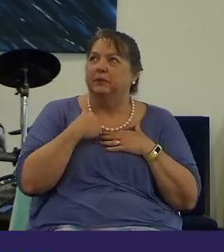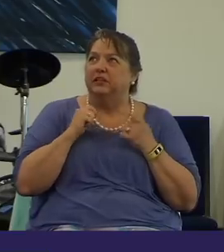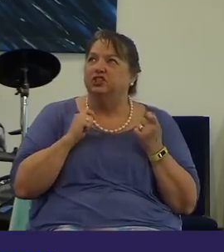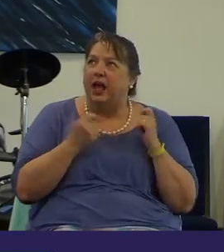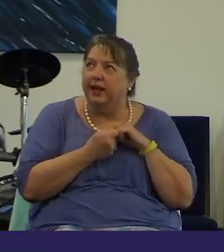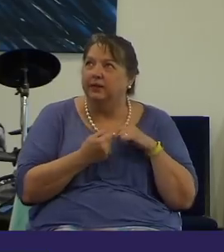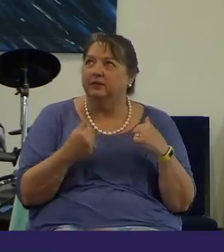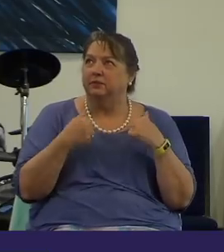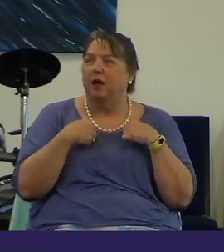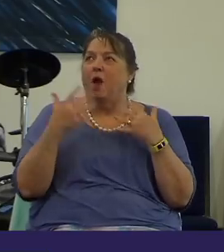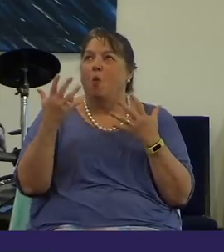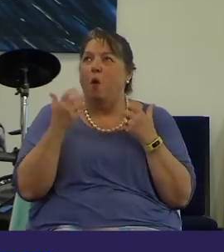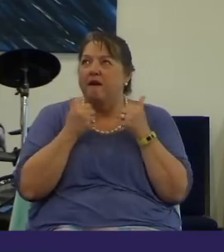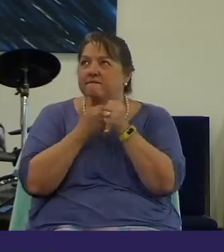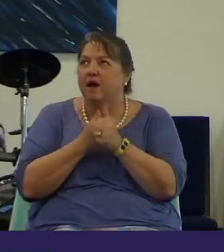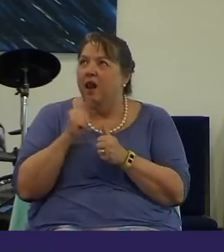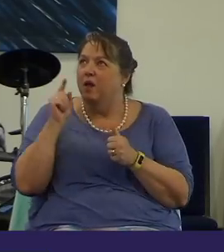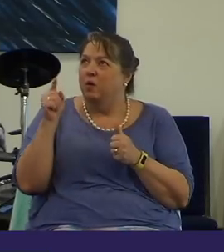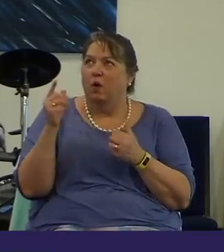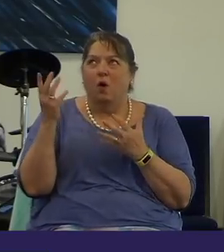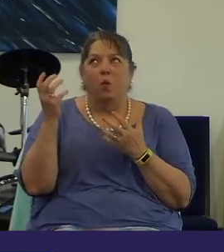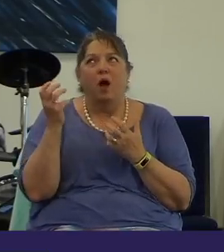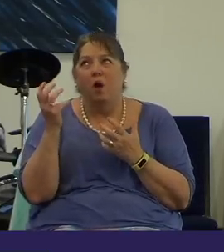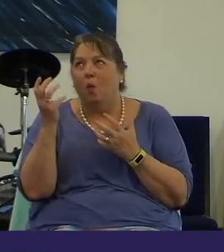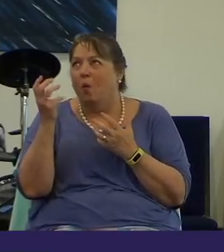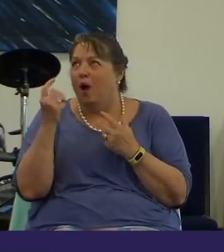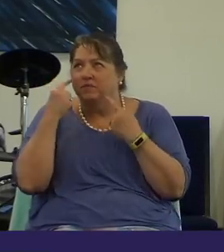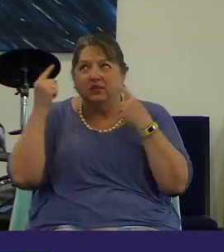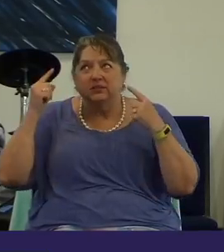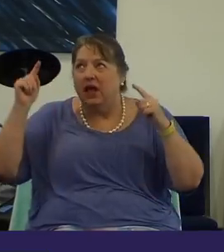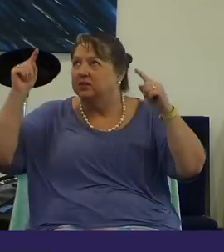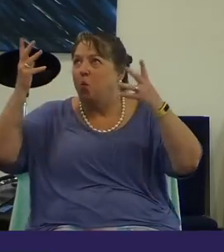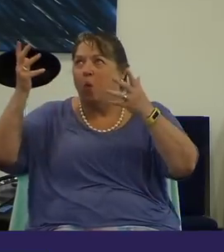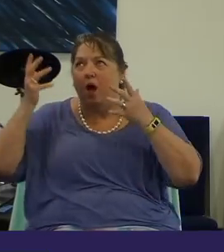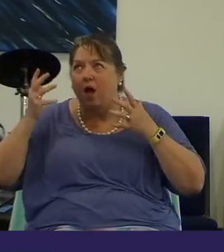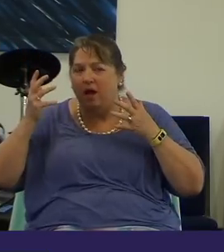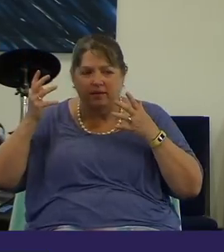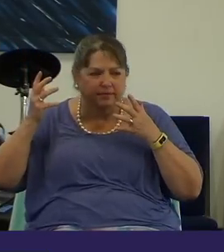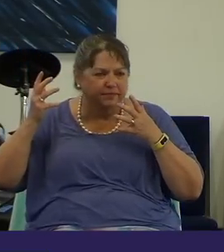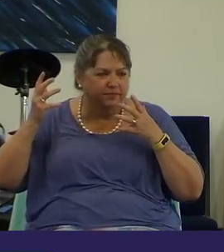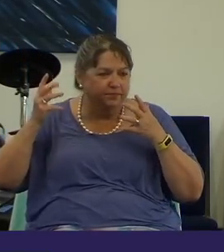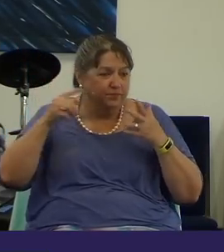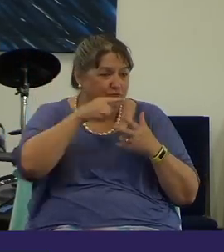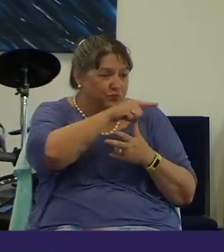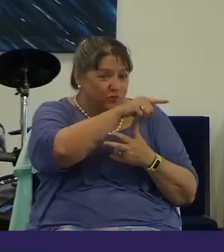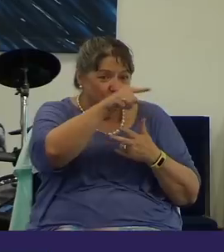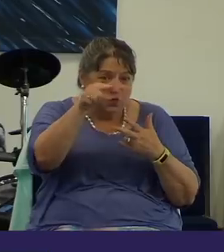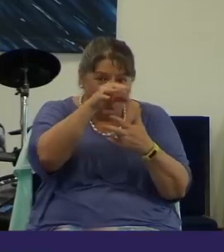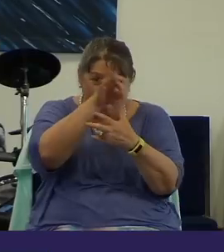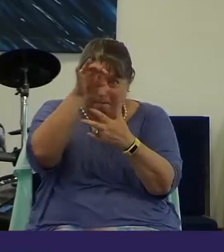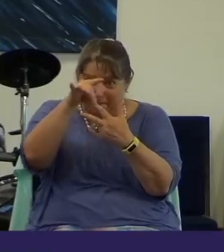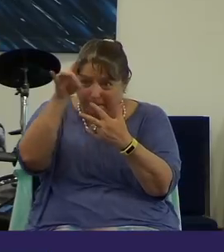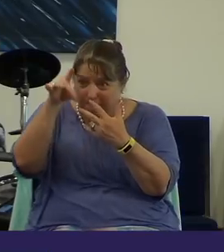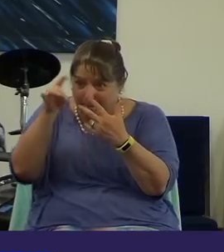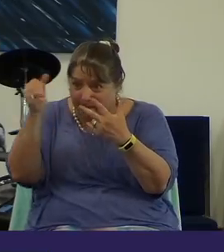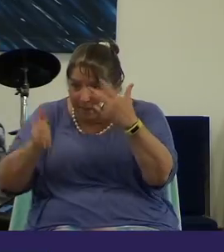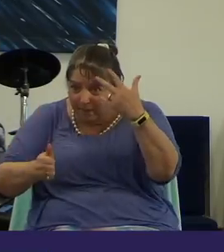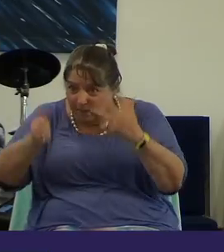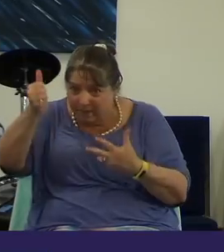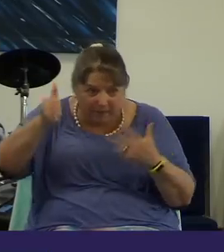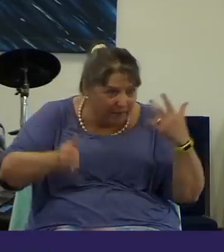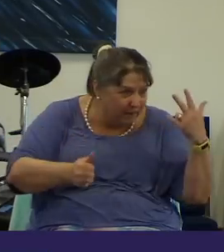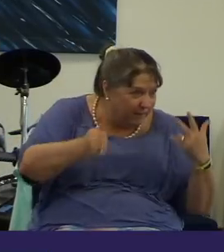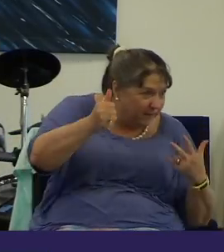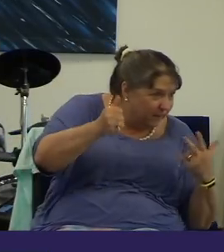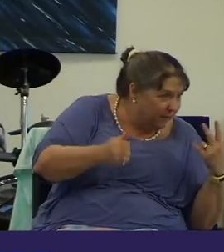invited to rule and to reign. He's invited to make the choices for us, because when we made them before, we always fell on our